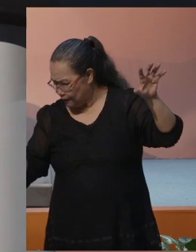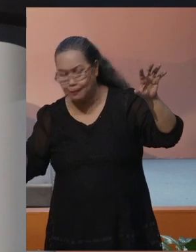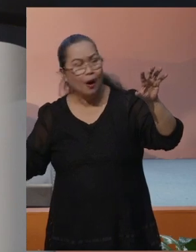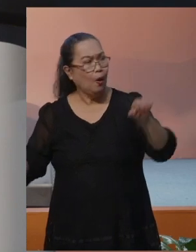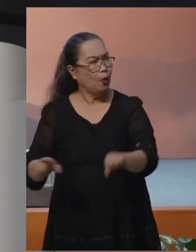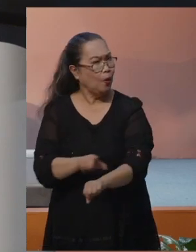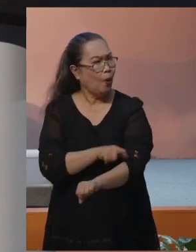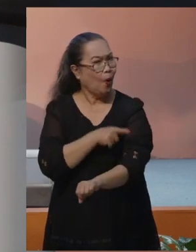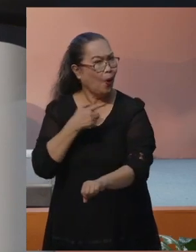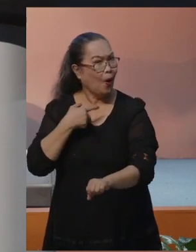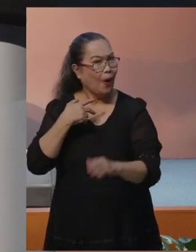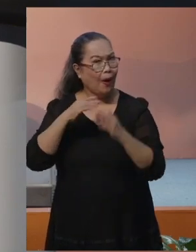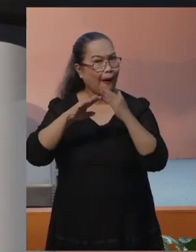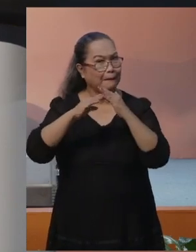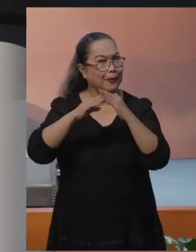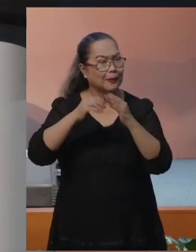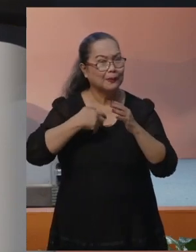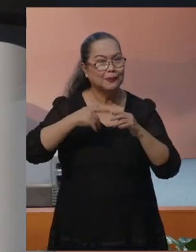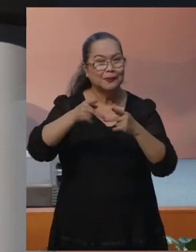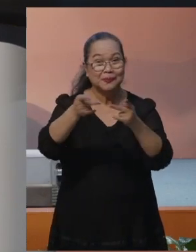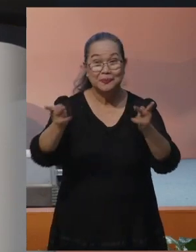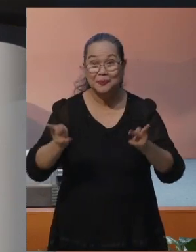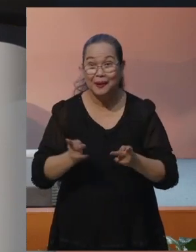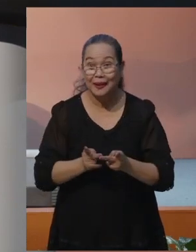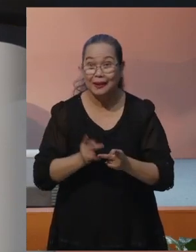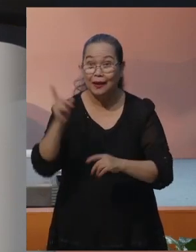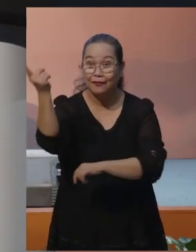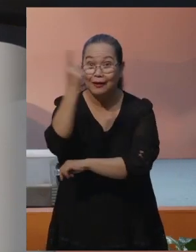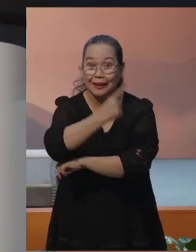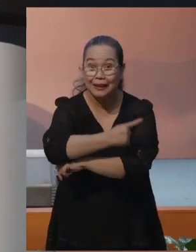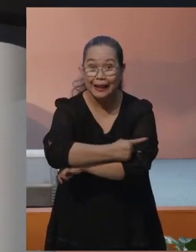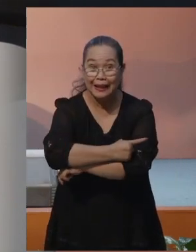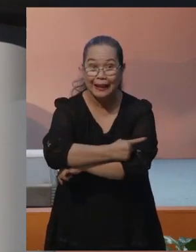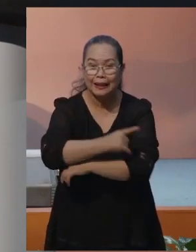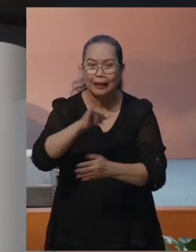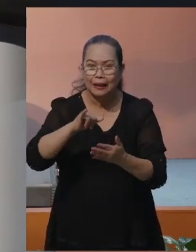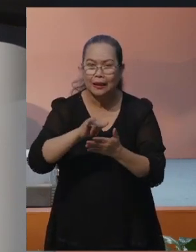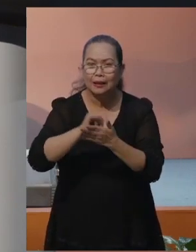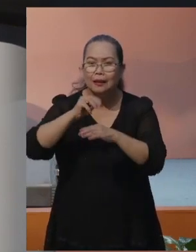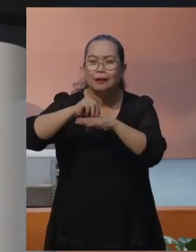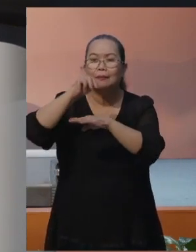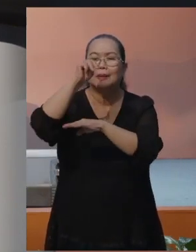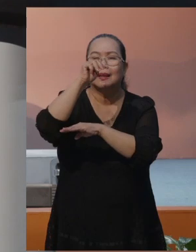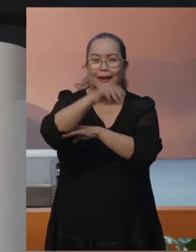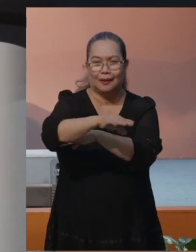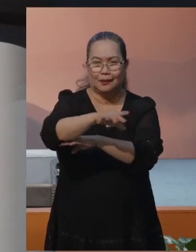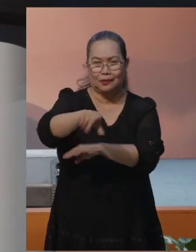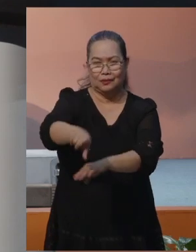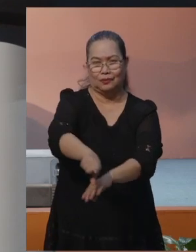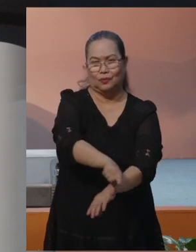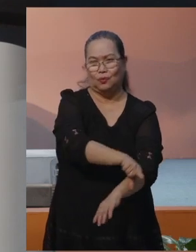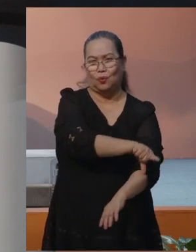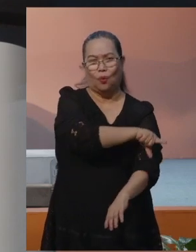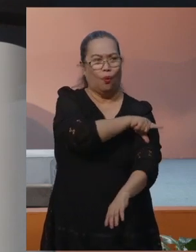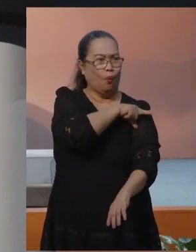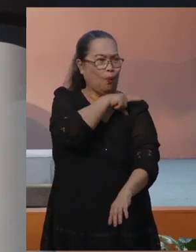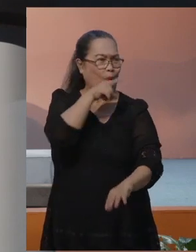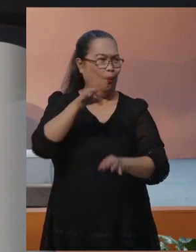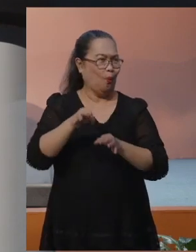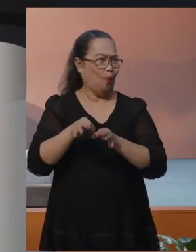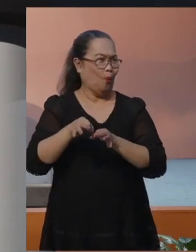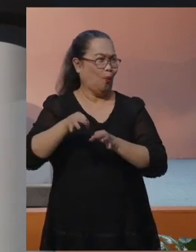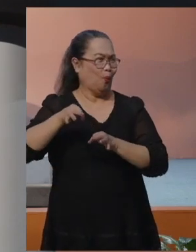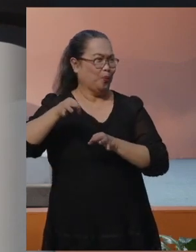is a Babylonian and a Persian legend of a day that was miraculously extended.